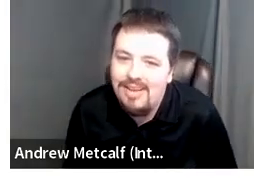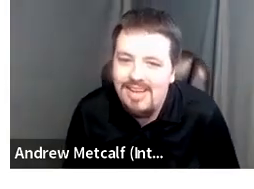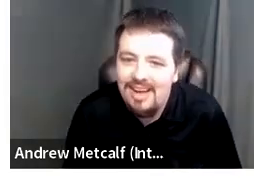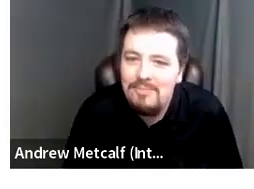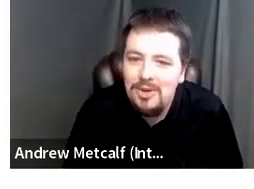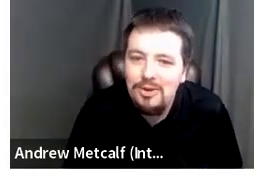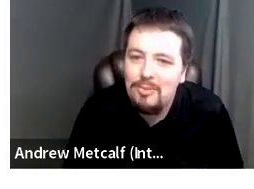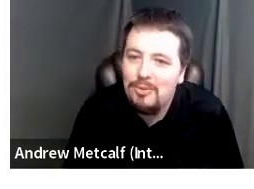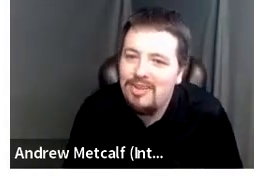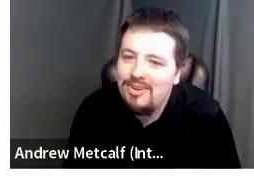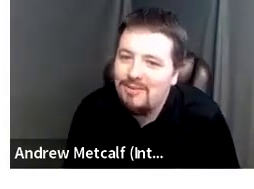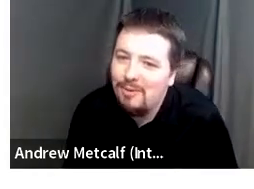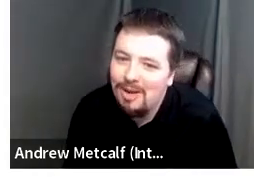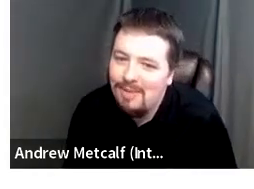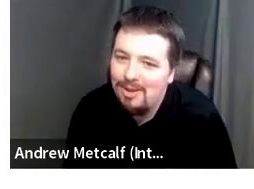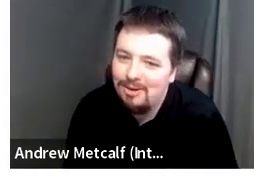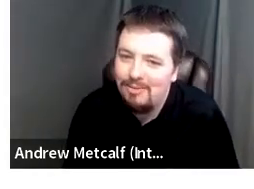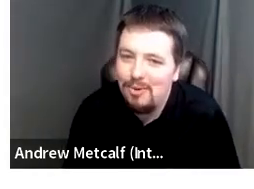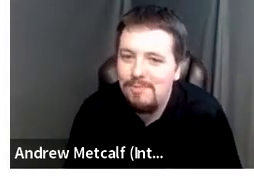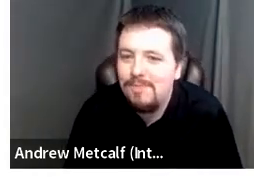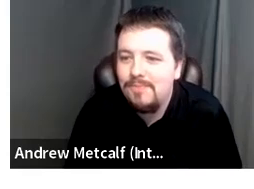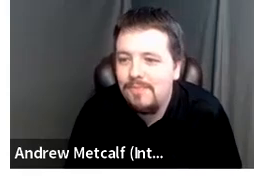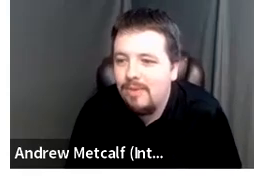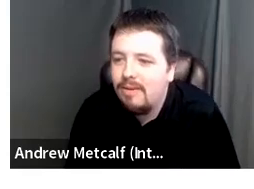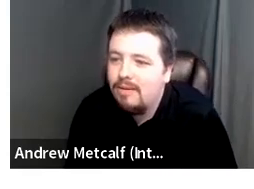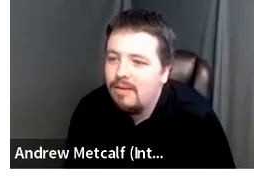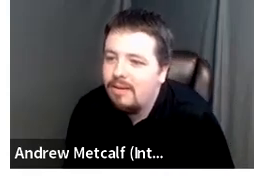PowerPoint. You can do a little more research if you want, maybe learn some more.